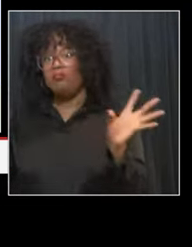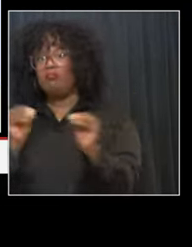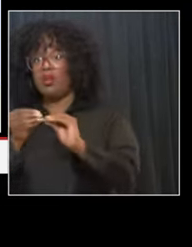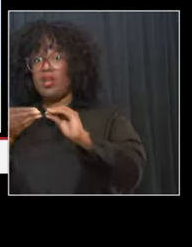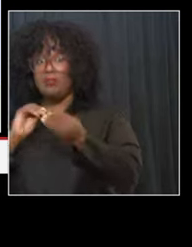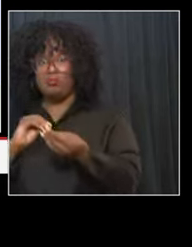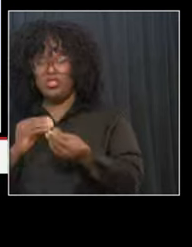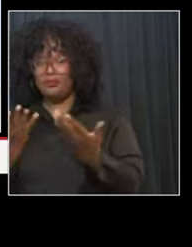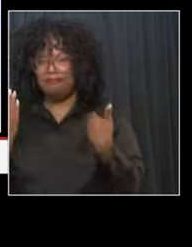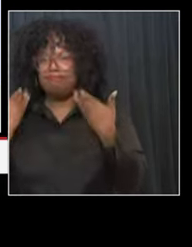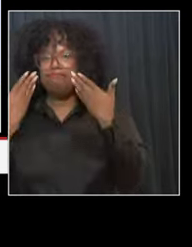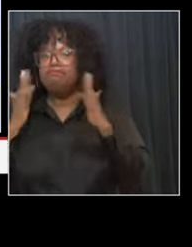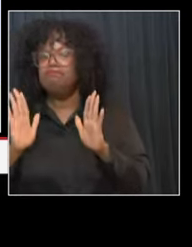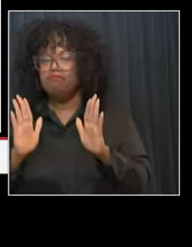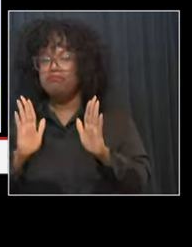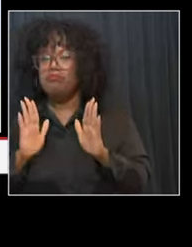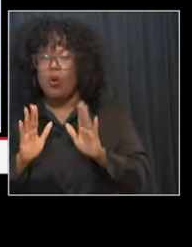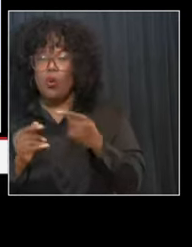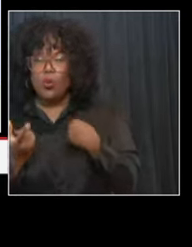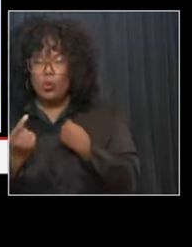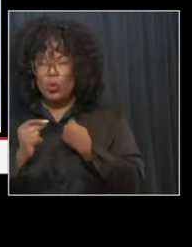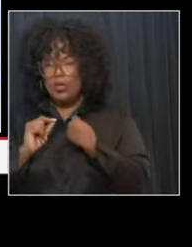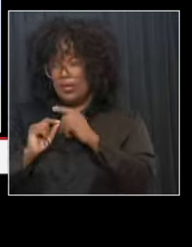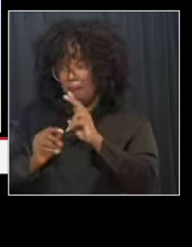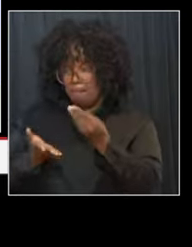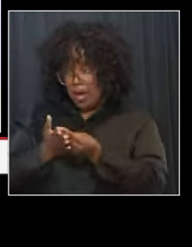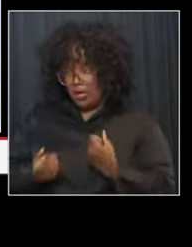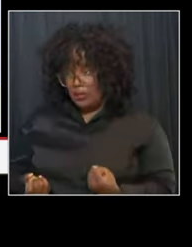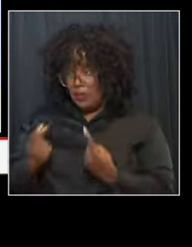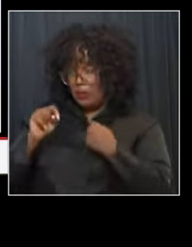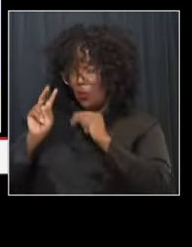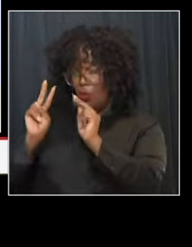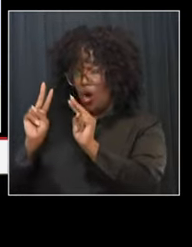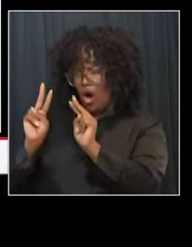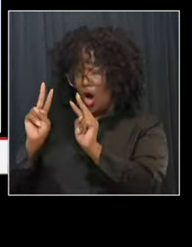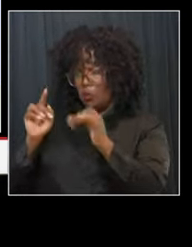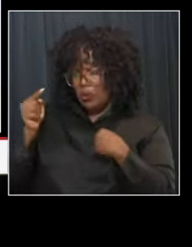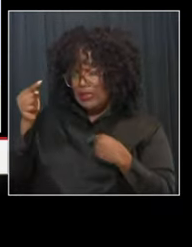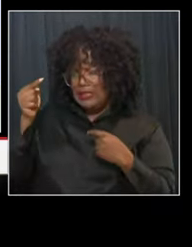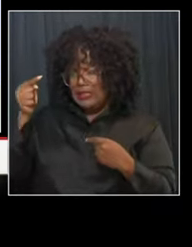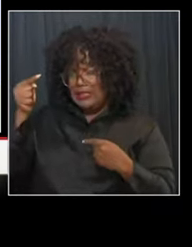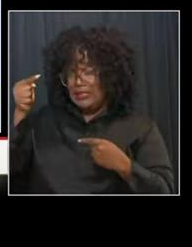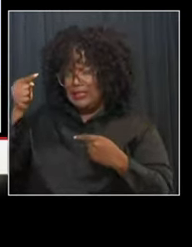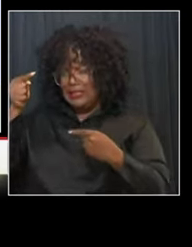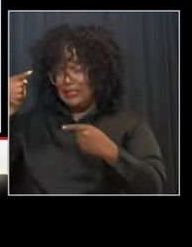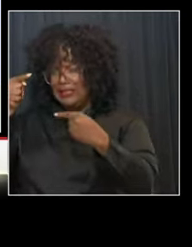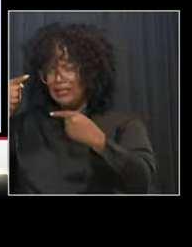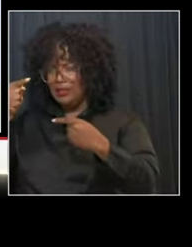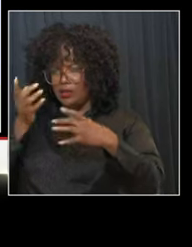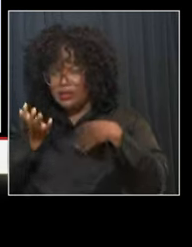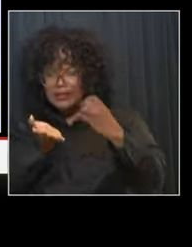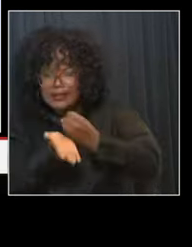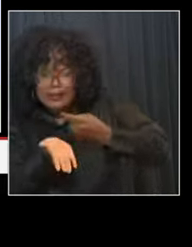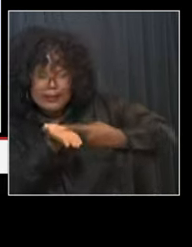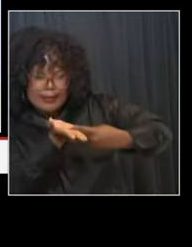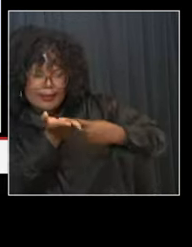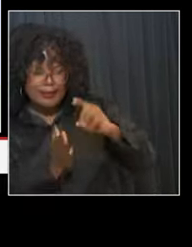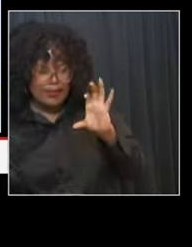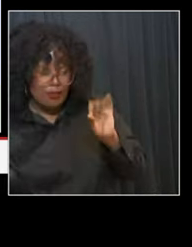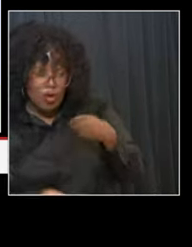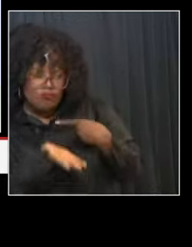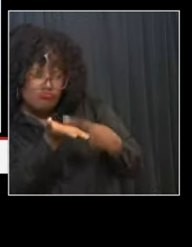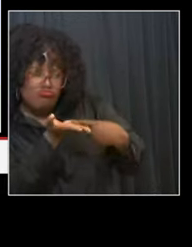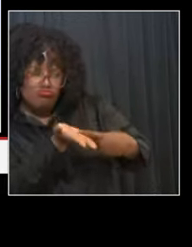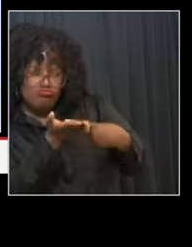to exceed what we budgeted, we'll work with the CFO to identify underspending in other areas and move that around.